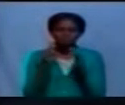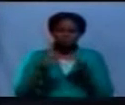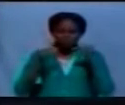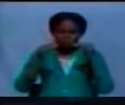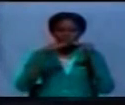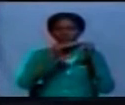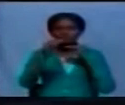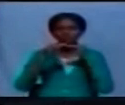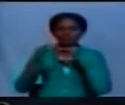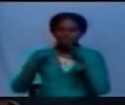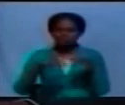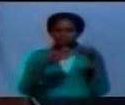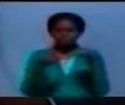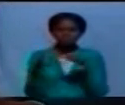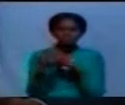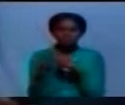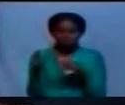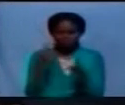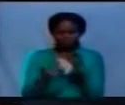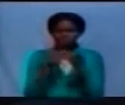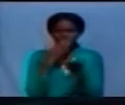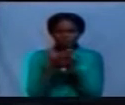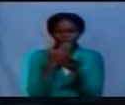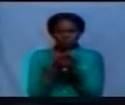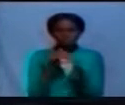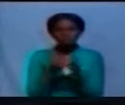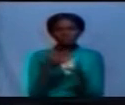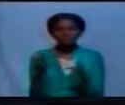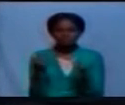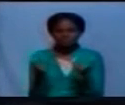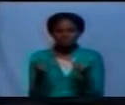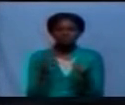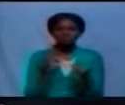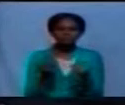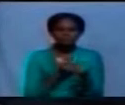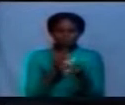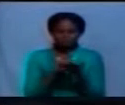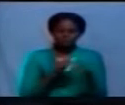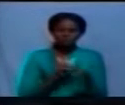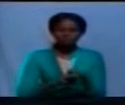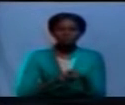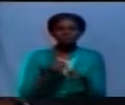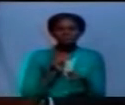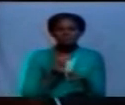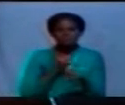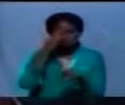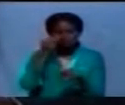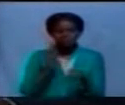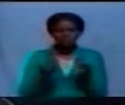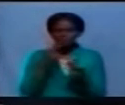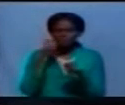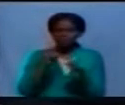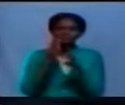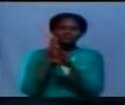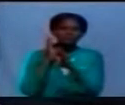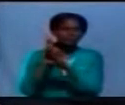in terms of offering products that are innovative, technologically driven products. So we sometimes tend to wonder why people should queue up in the bank to go and